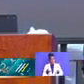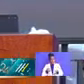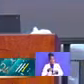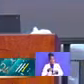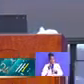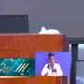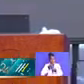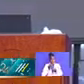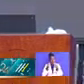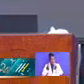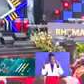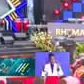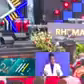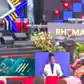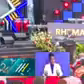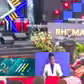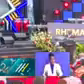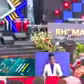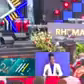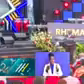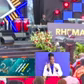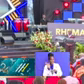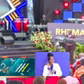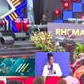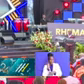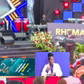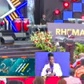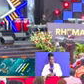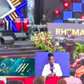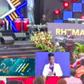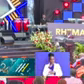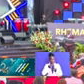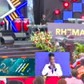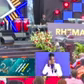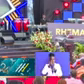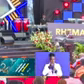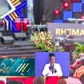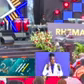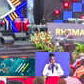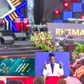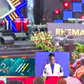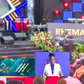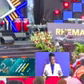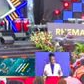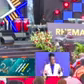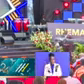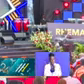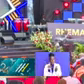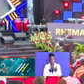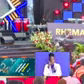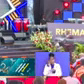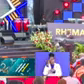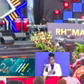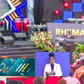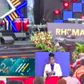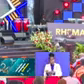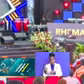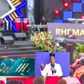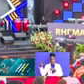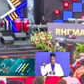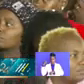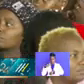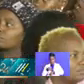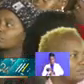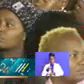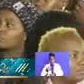Battle of altars is somebody hearing me we are in the Battle of altar and that is why last